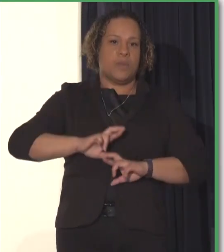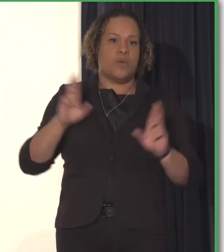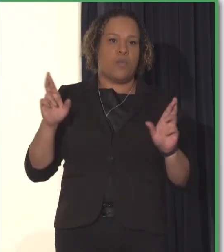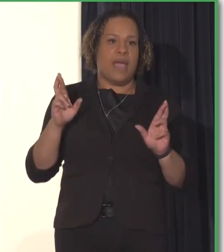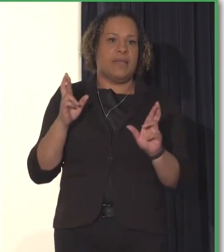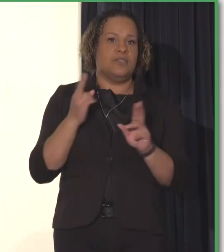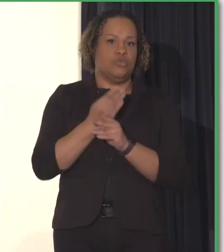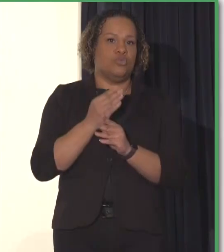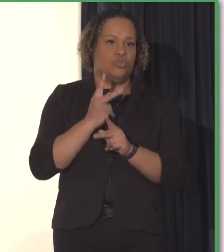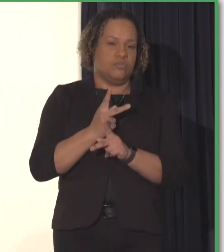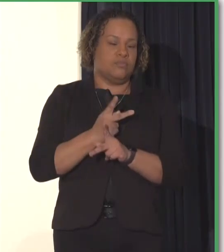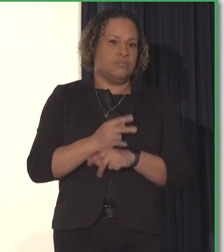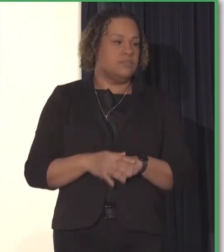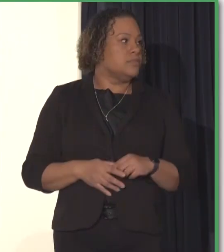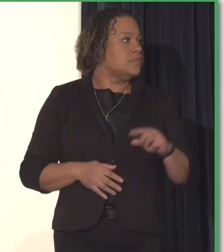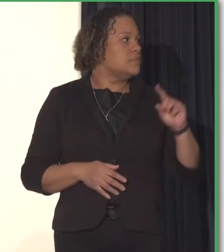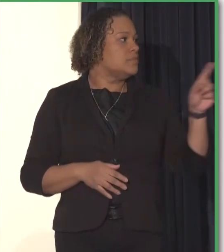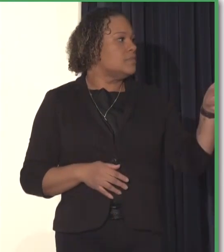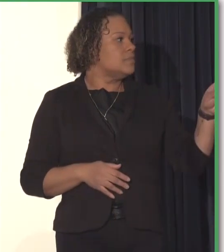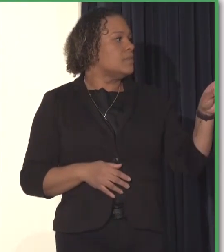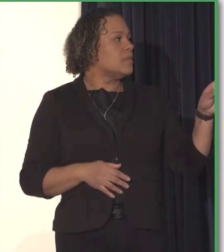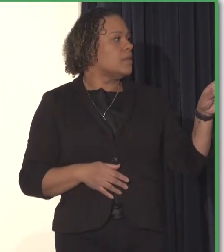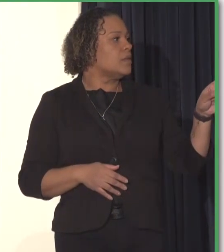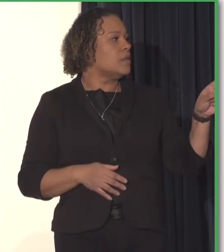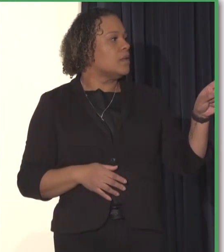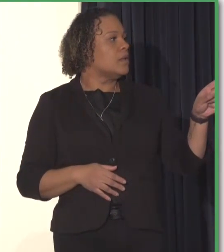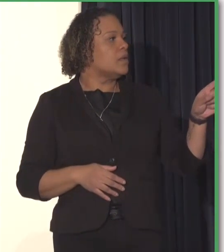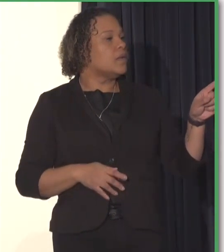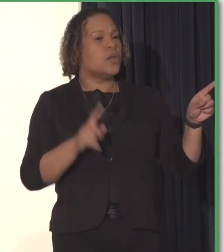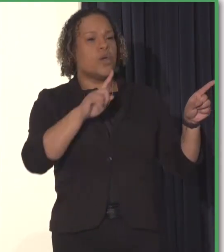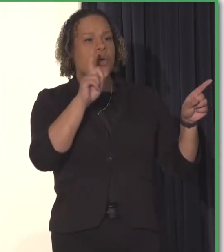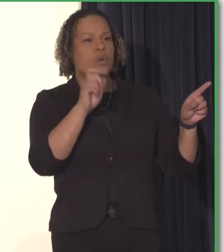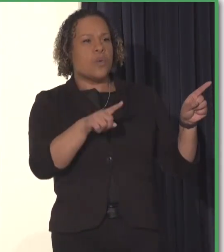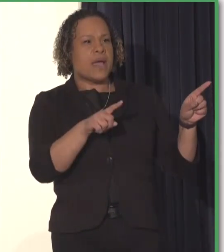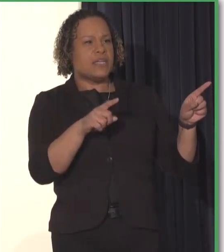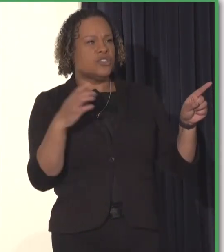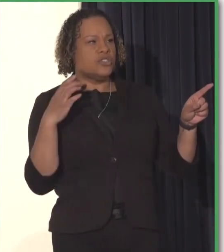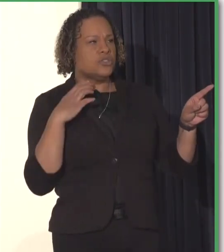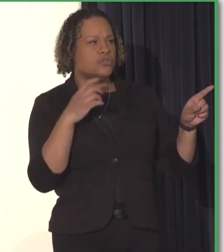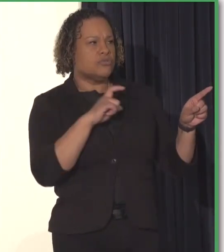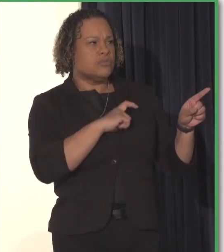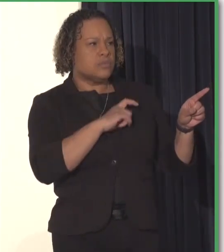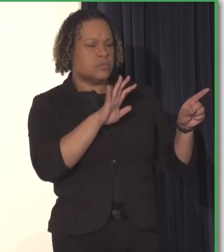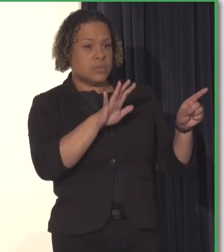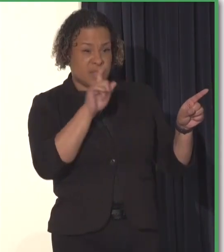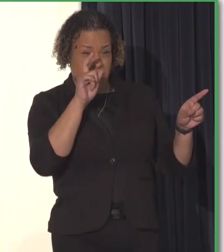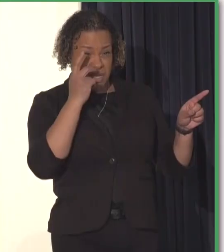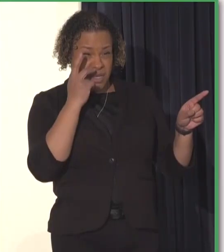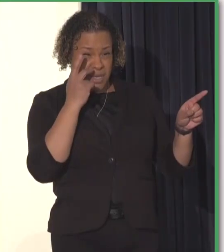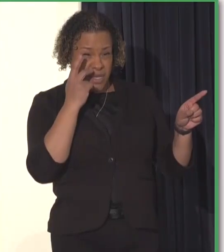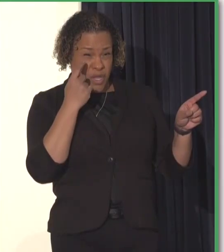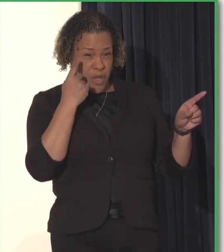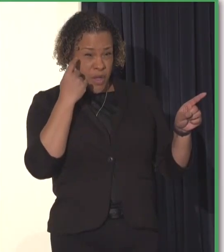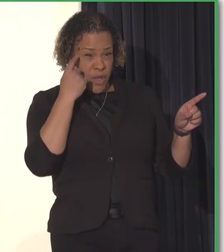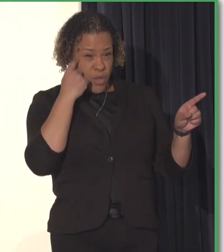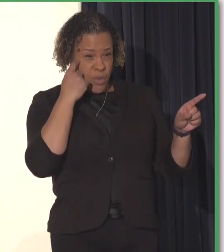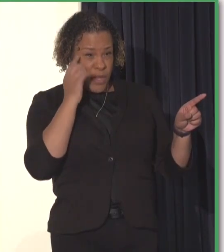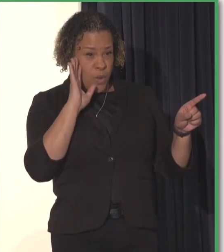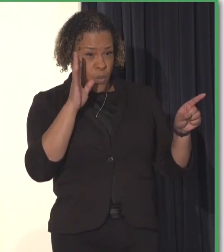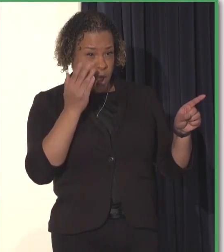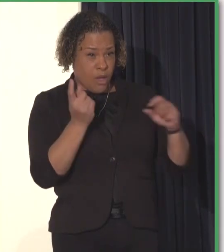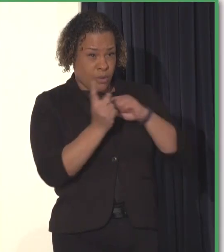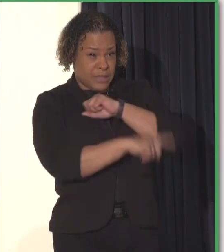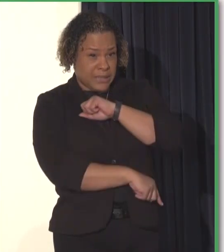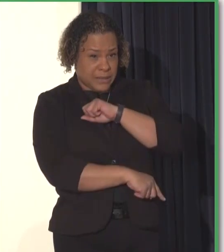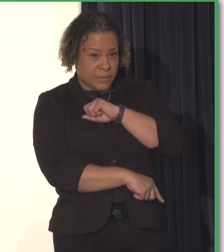chair. Yes, sir. Question for the chief. Do you see any discipline going to occur from this? Once